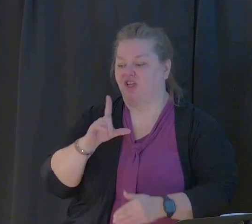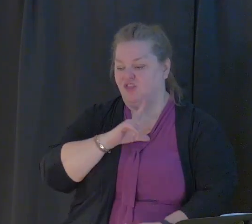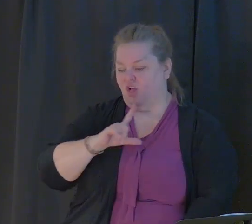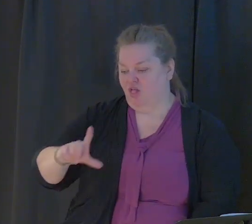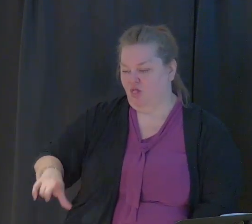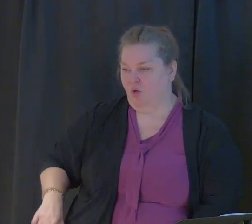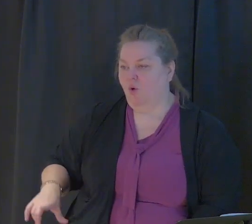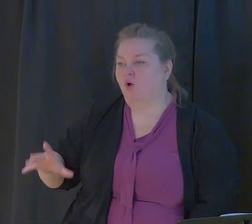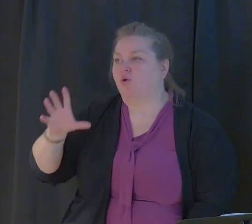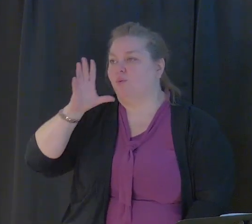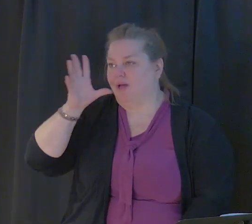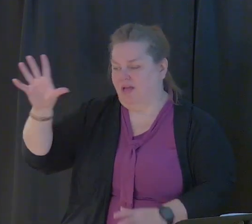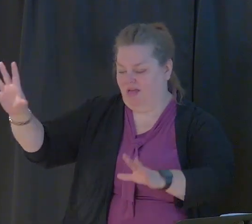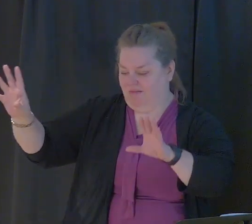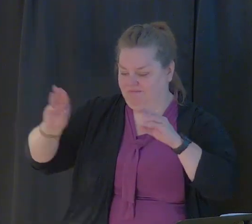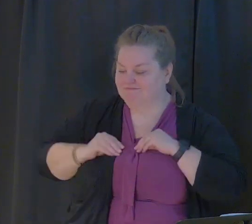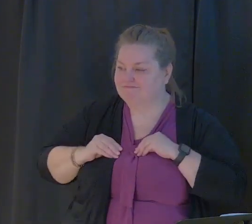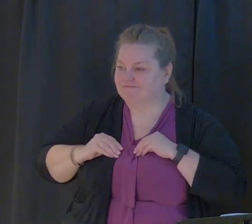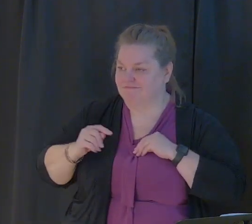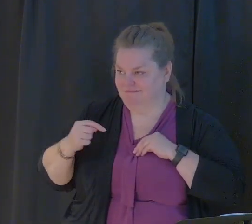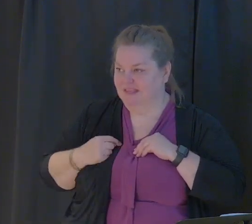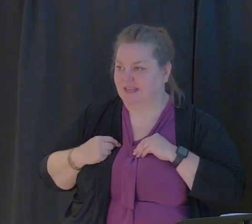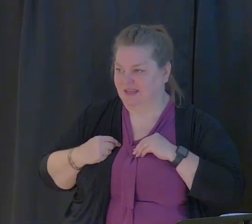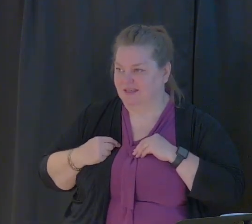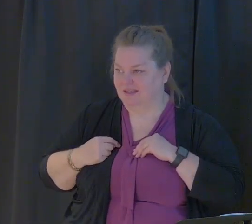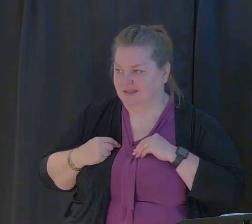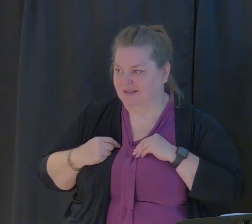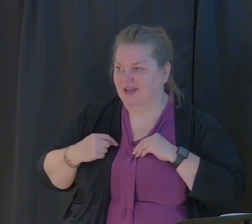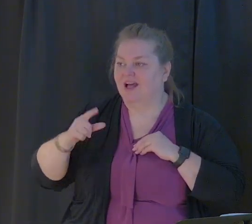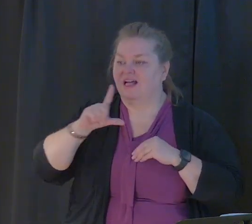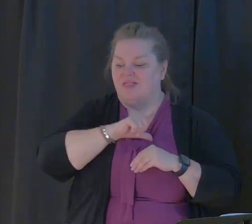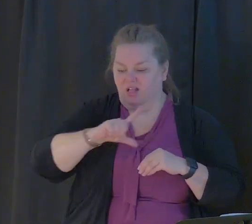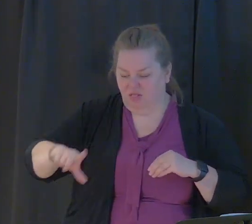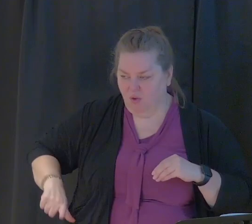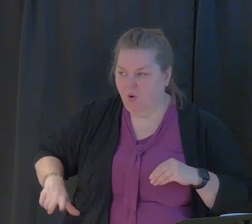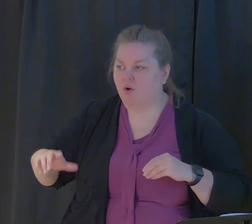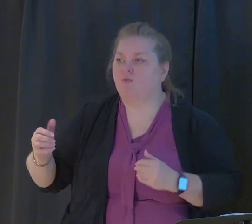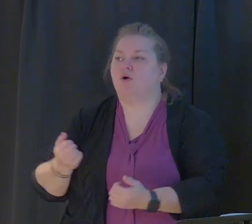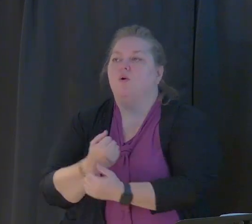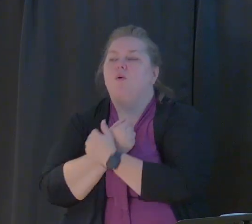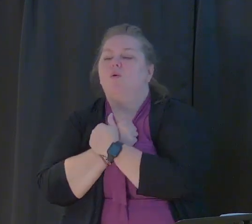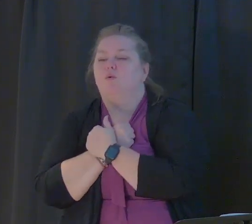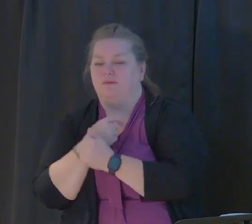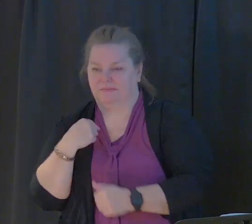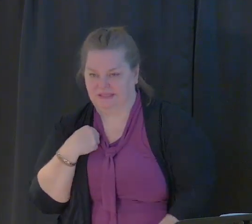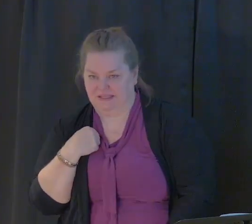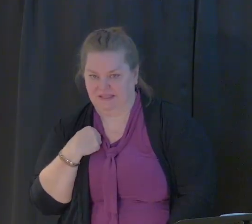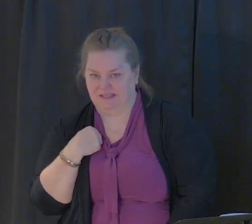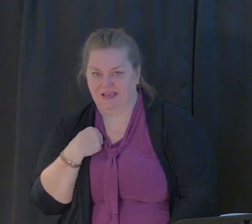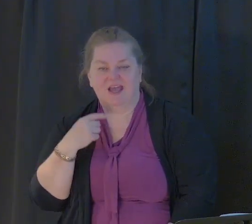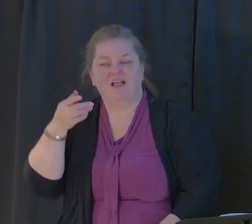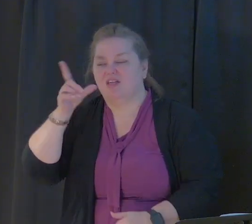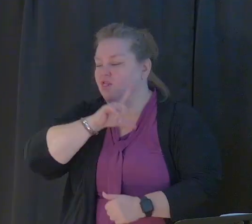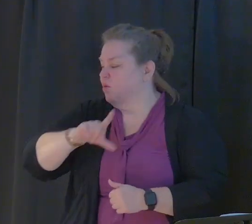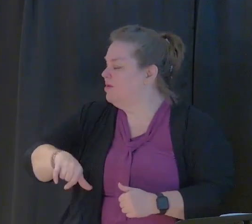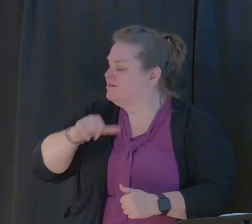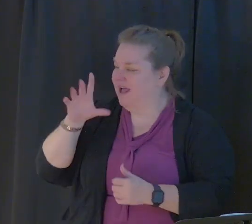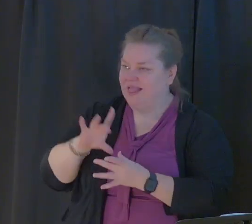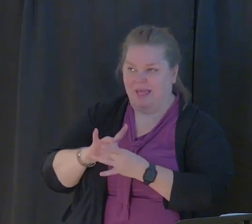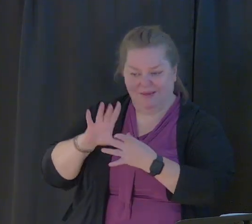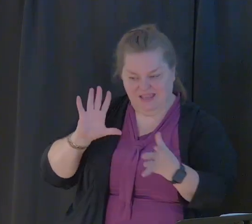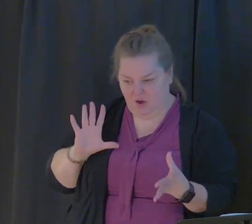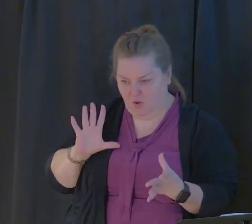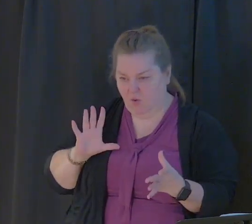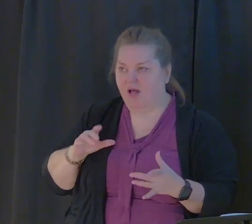me. The Lord will hold me. The Lord will not let me go. The Lord will encamp about me. The Lord will lift